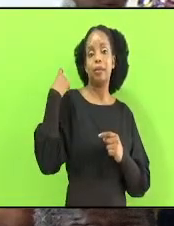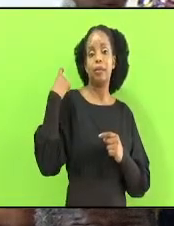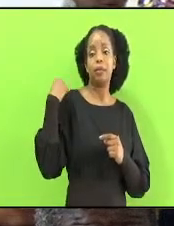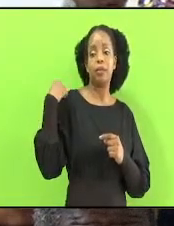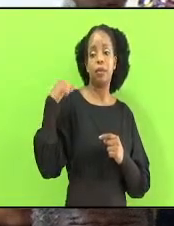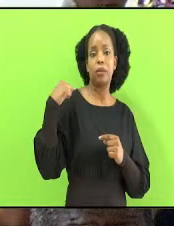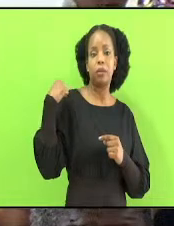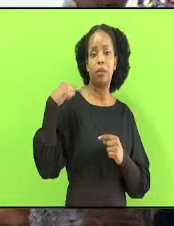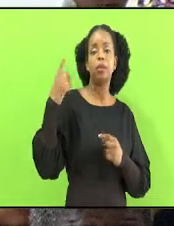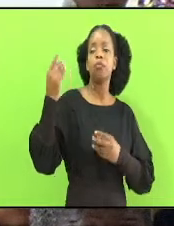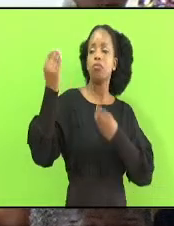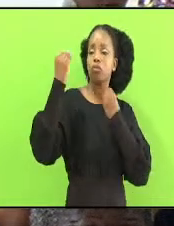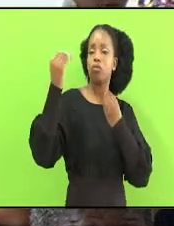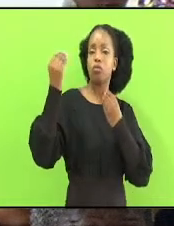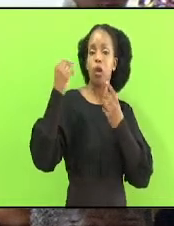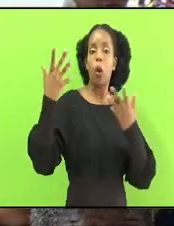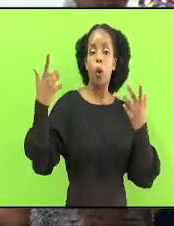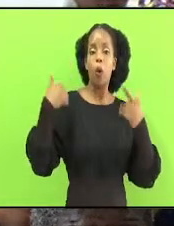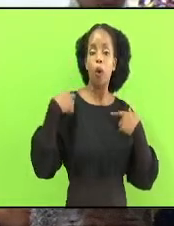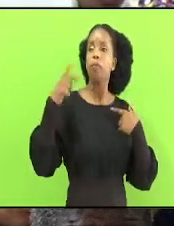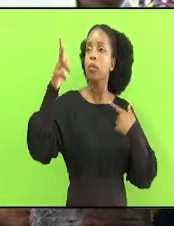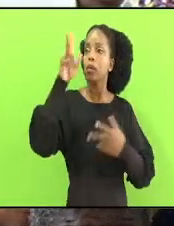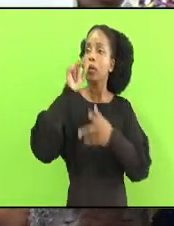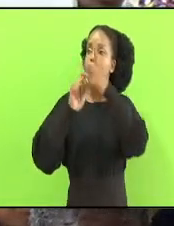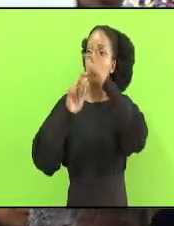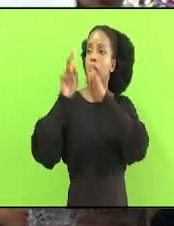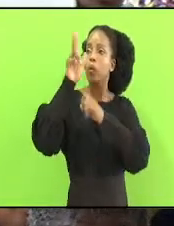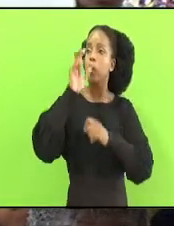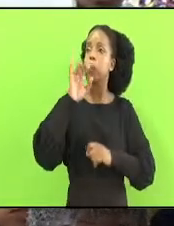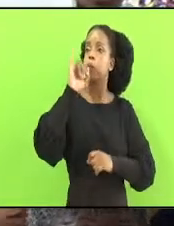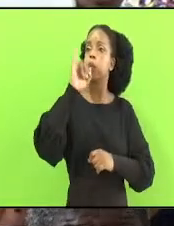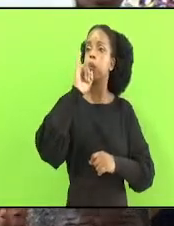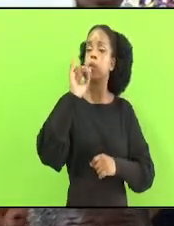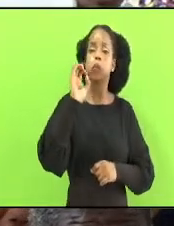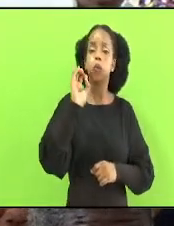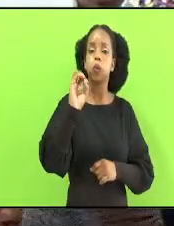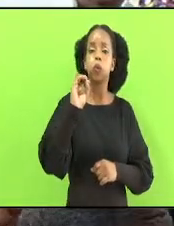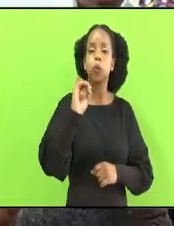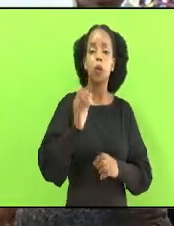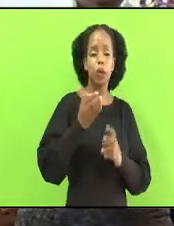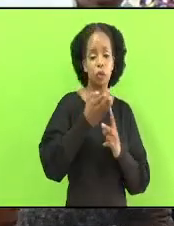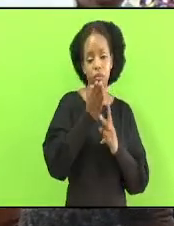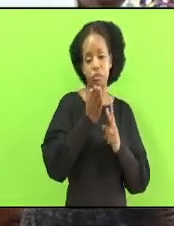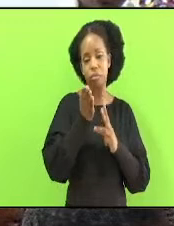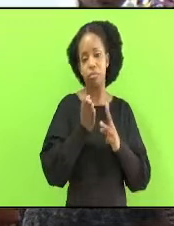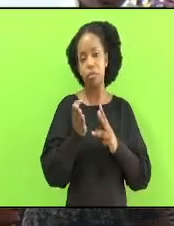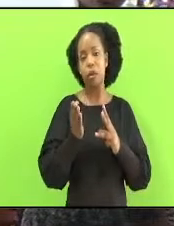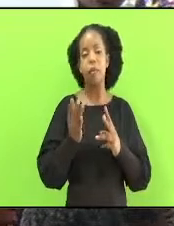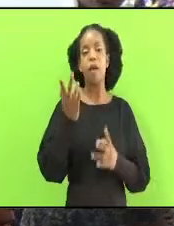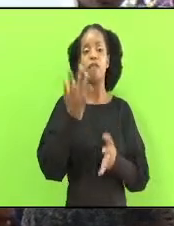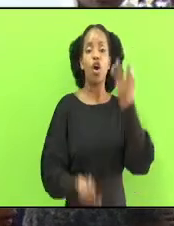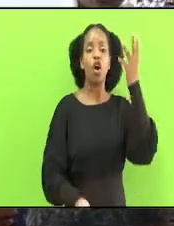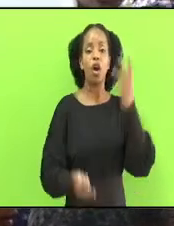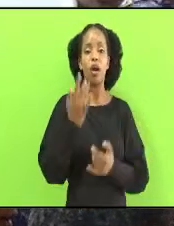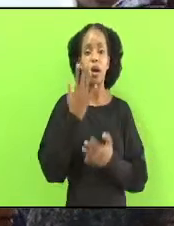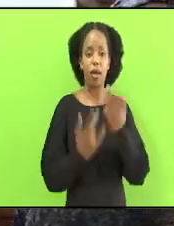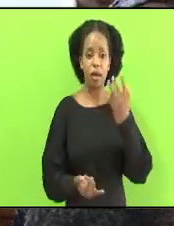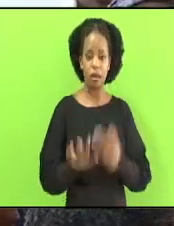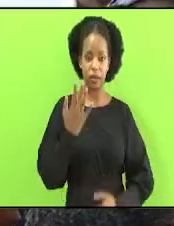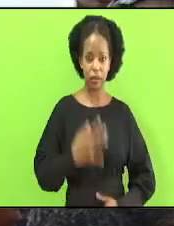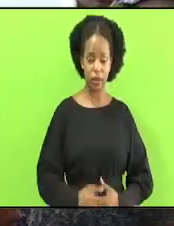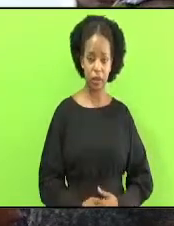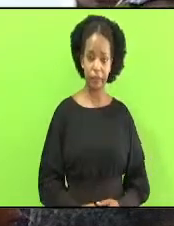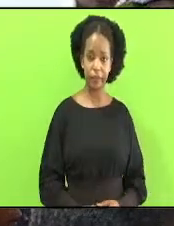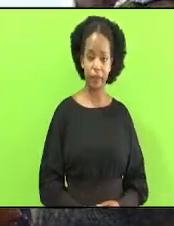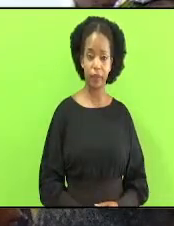taught or learned about the amount of fires, field fires. Mo dikgweding tse nne tse fetileng ne ntse re rutiwa